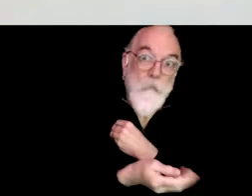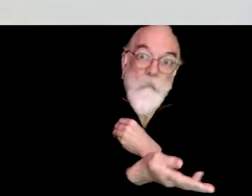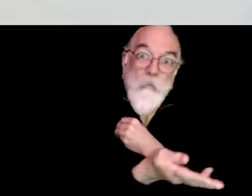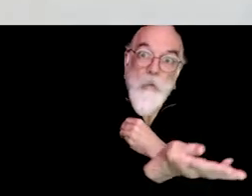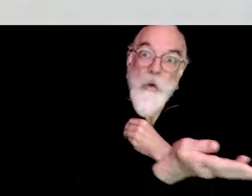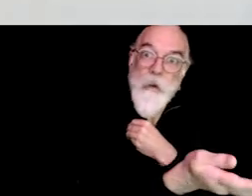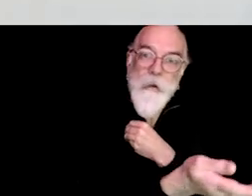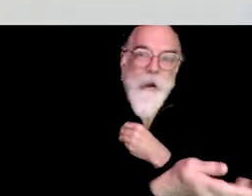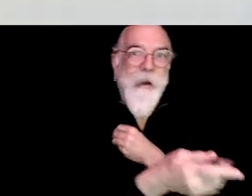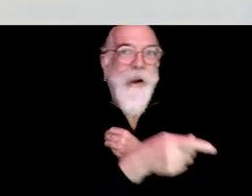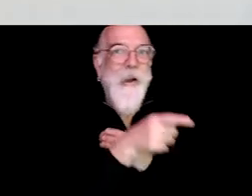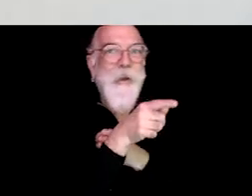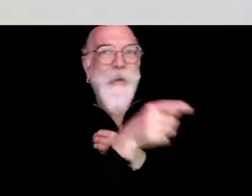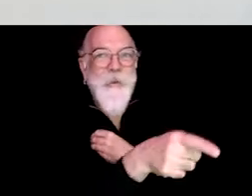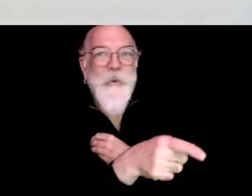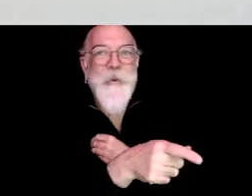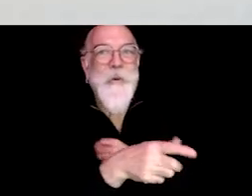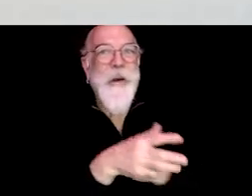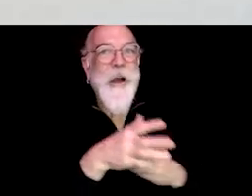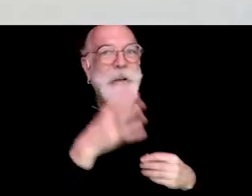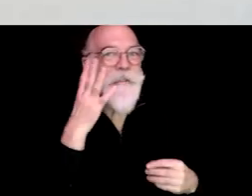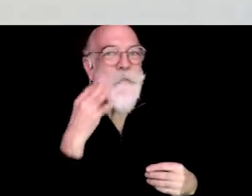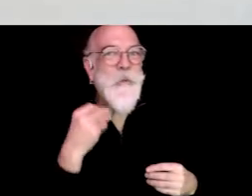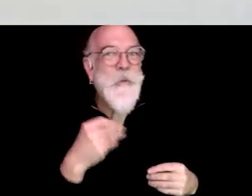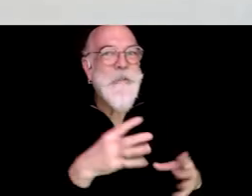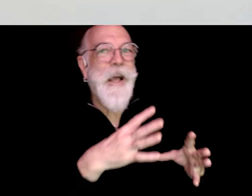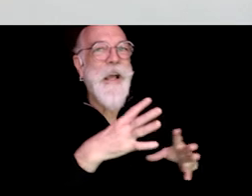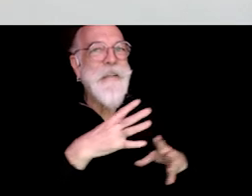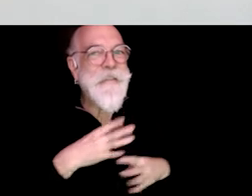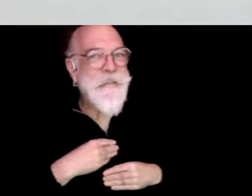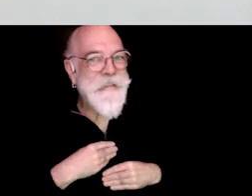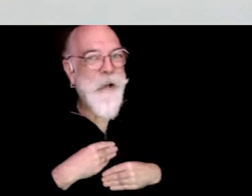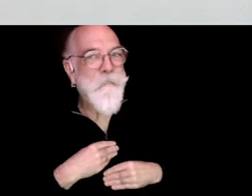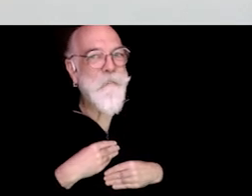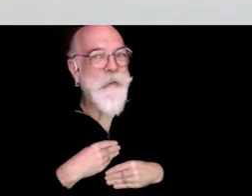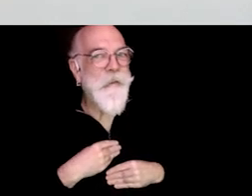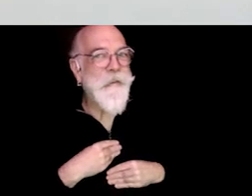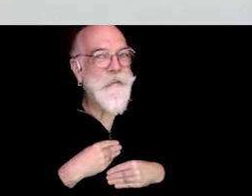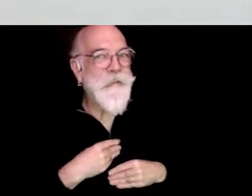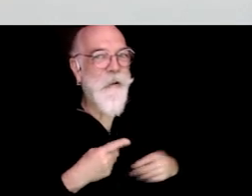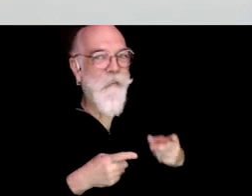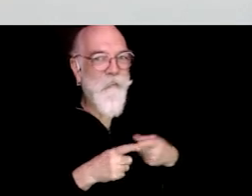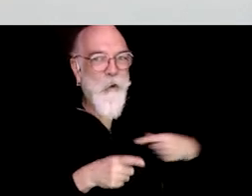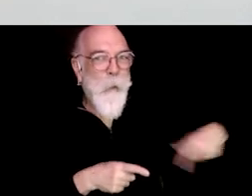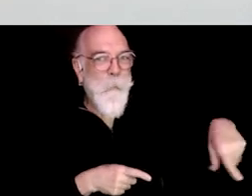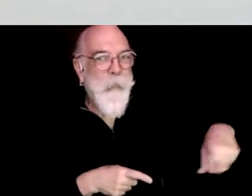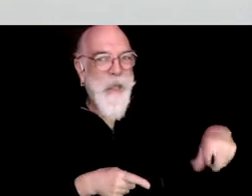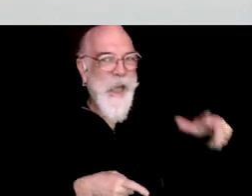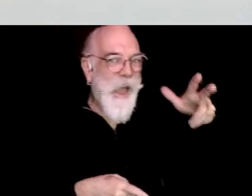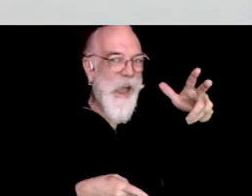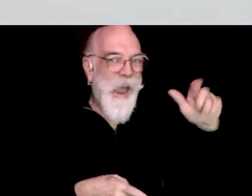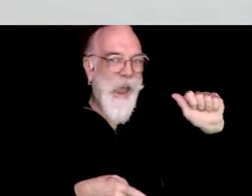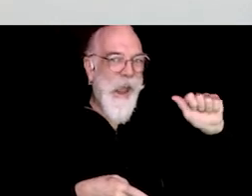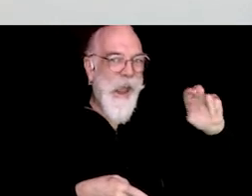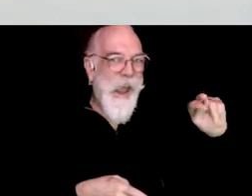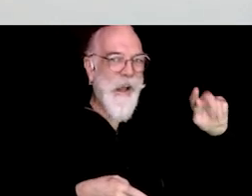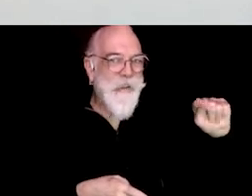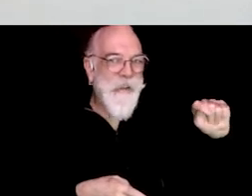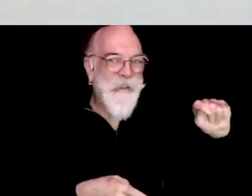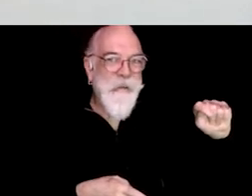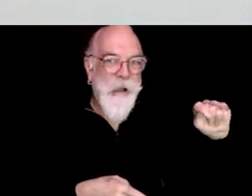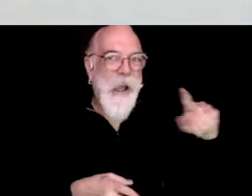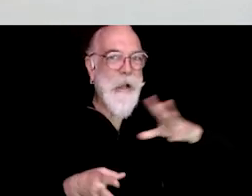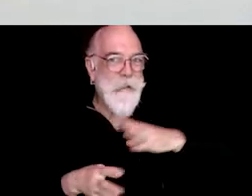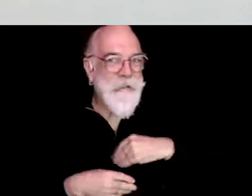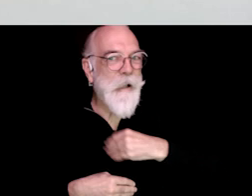acceptance, you're being accepted in a way and included. And I just really loved that way of observation, of observing